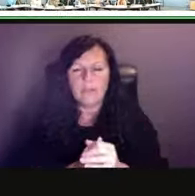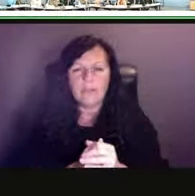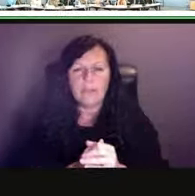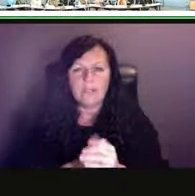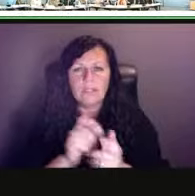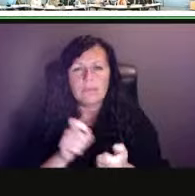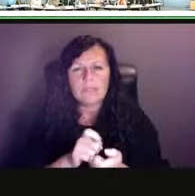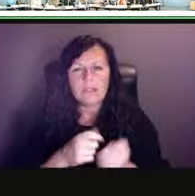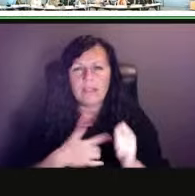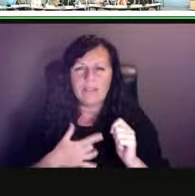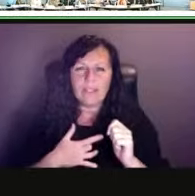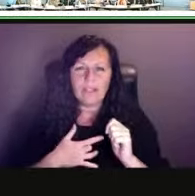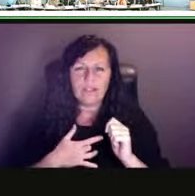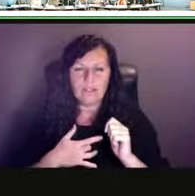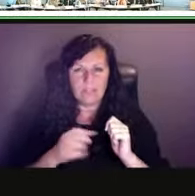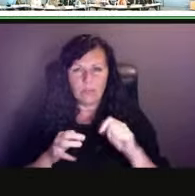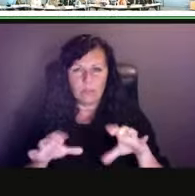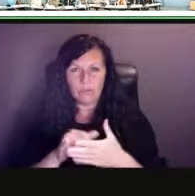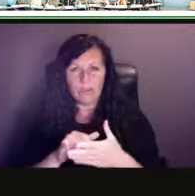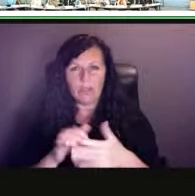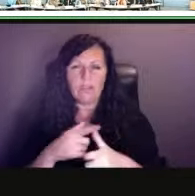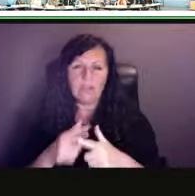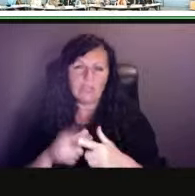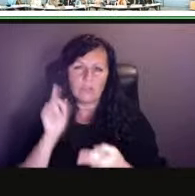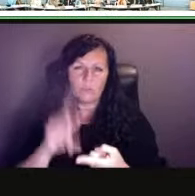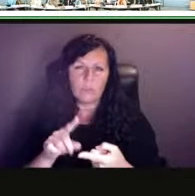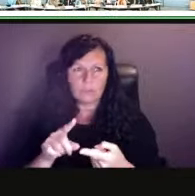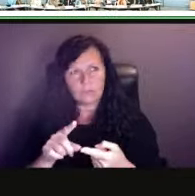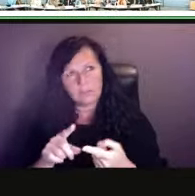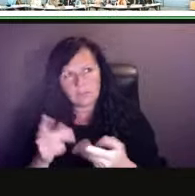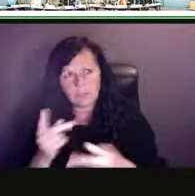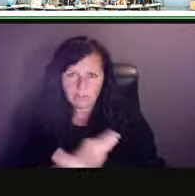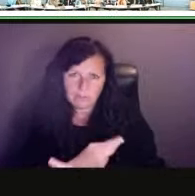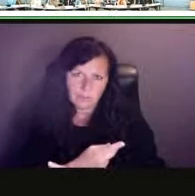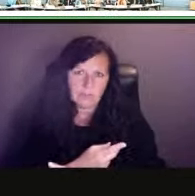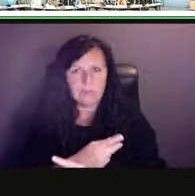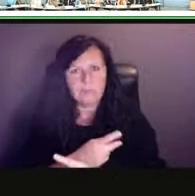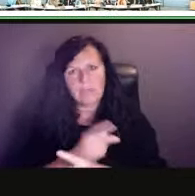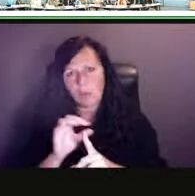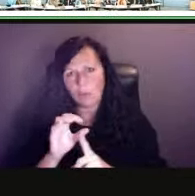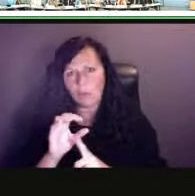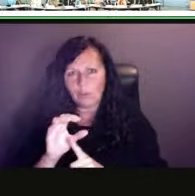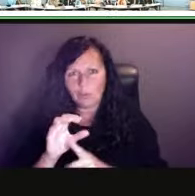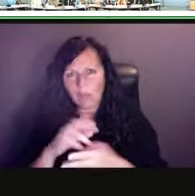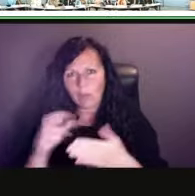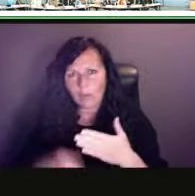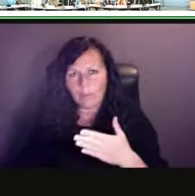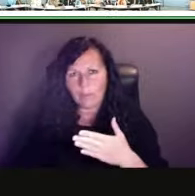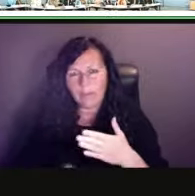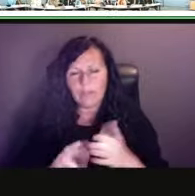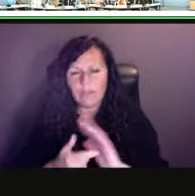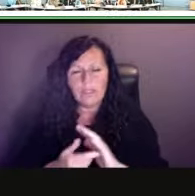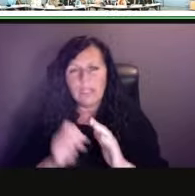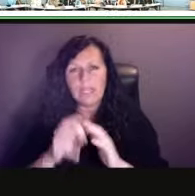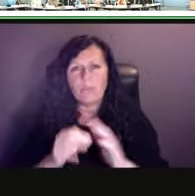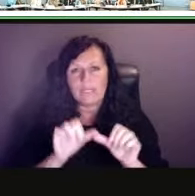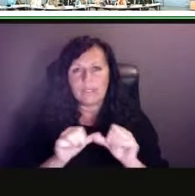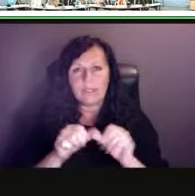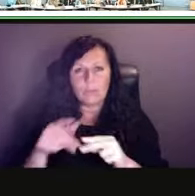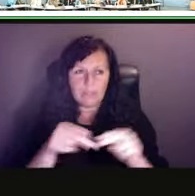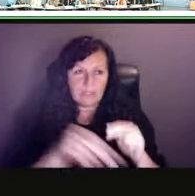worse outcome than we anticipate because of how much worse we'll have more work cut out for us in terms of